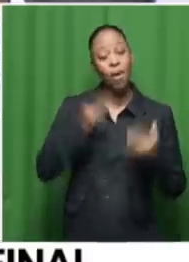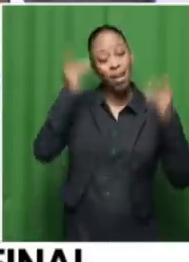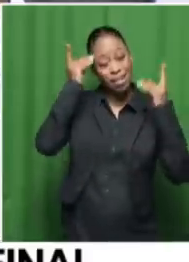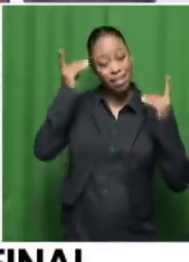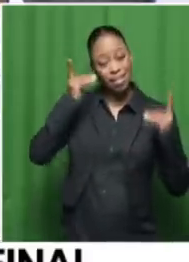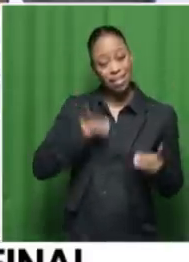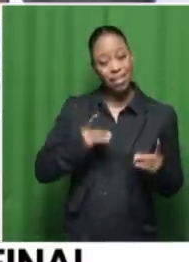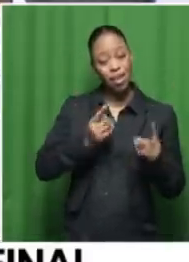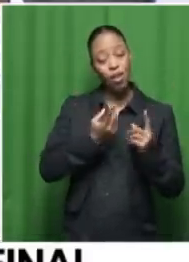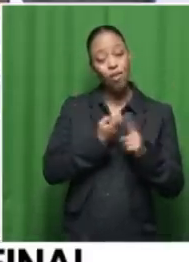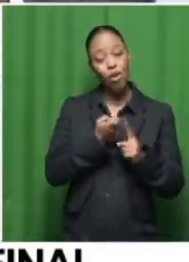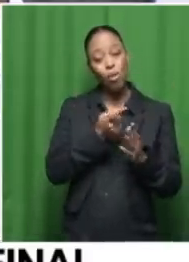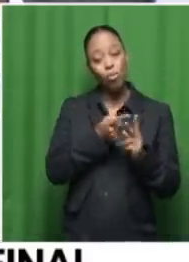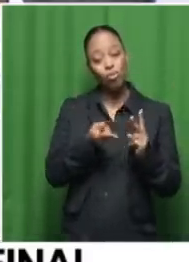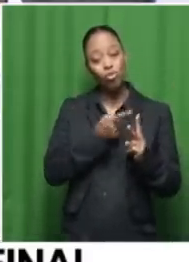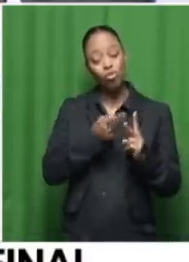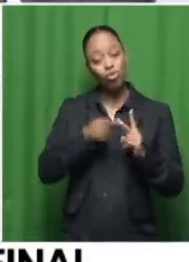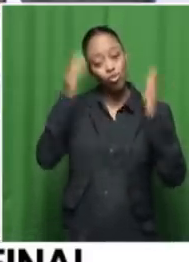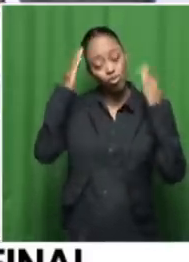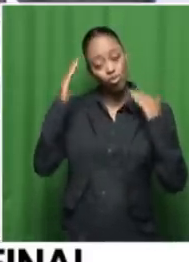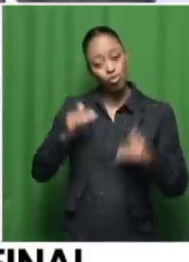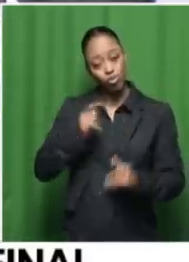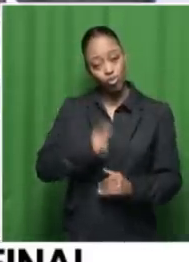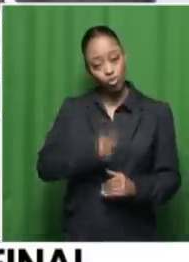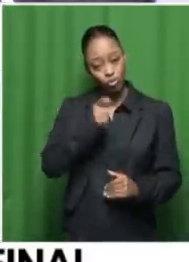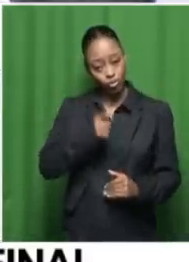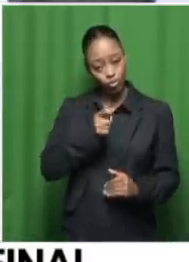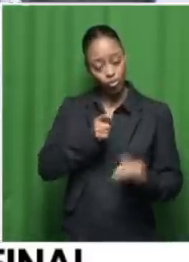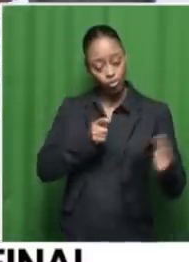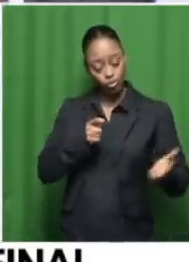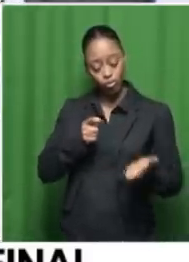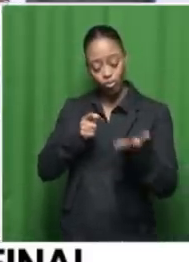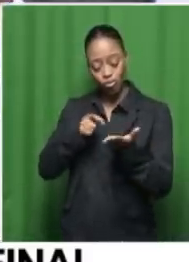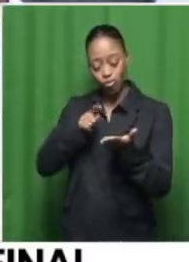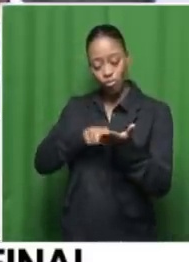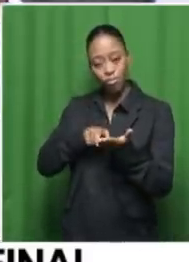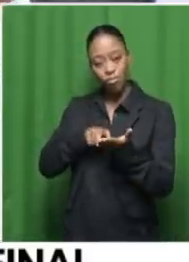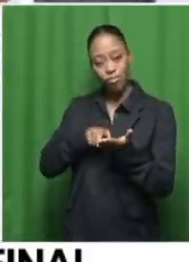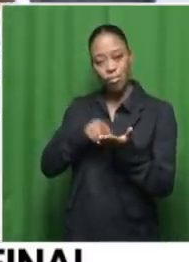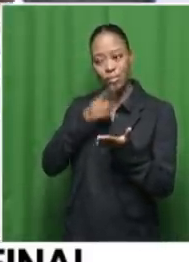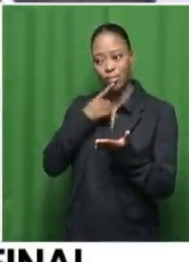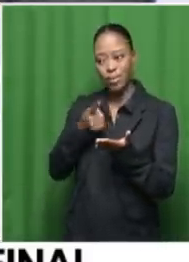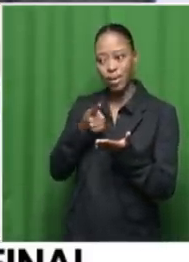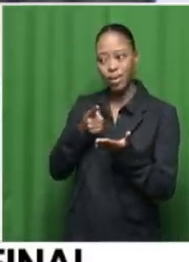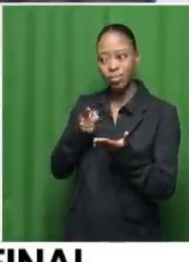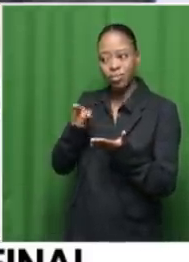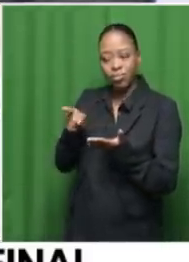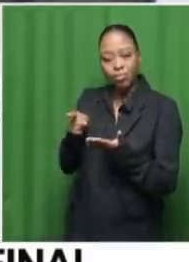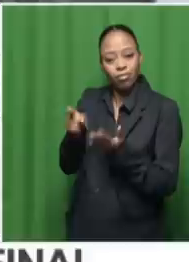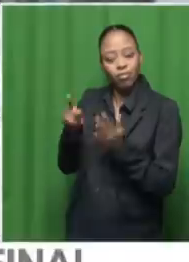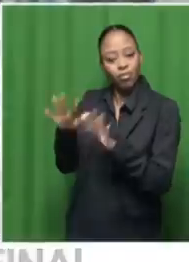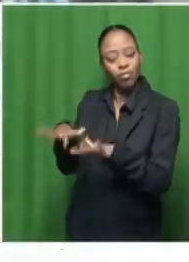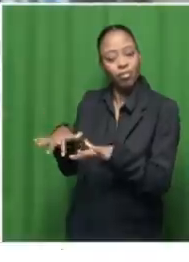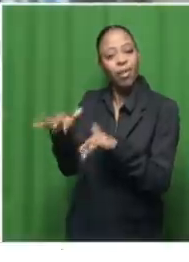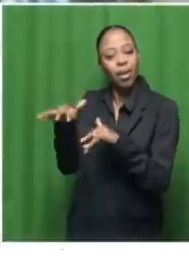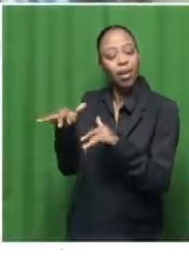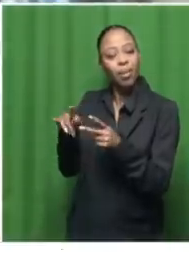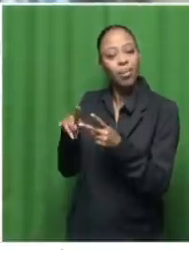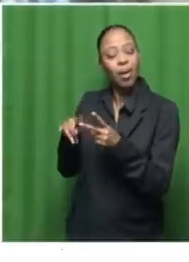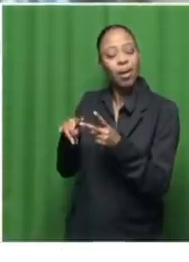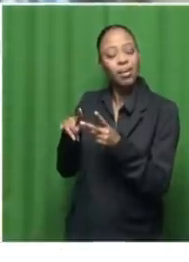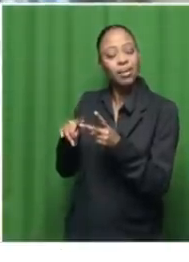of Moseneke and Cameroon as a judgment that binds and guides